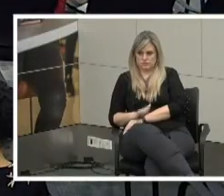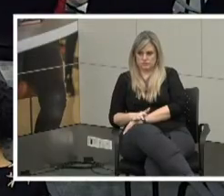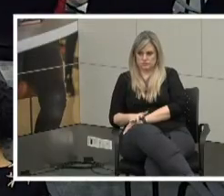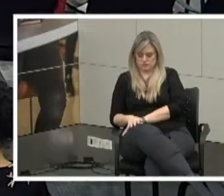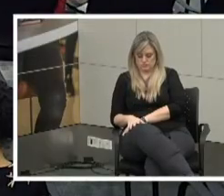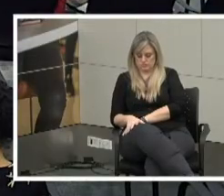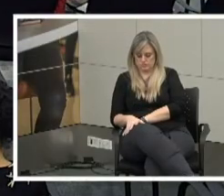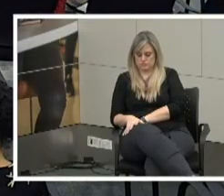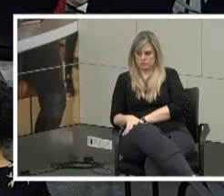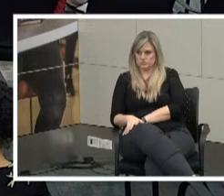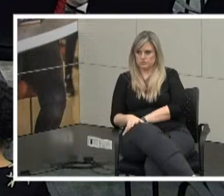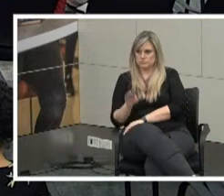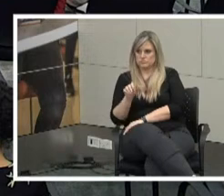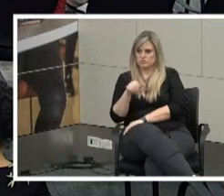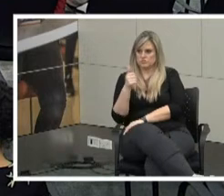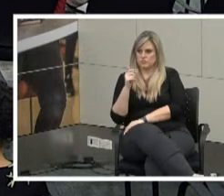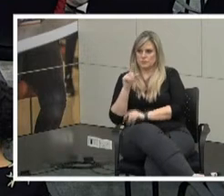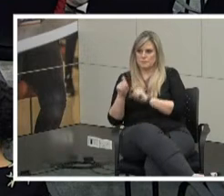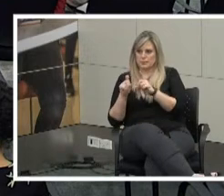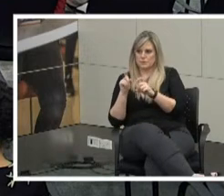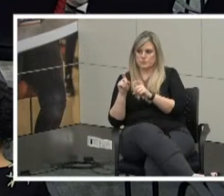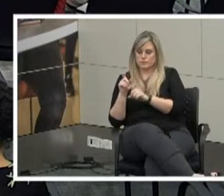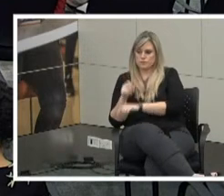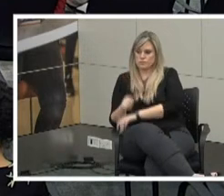okay any other